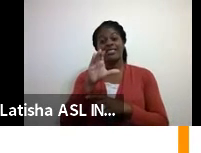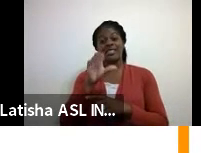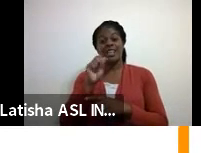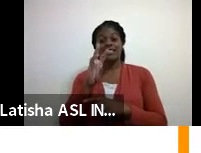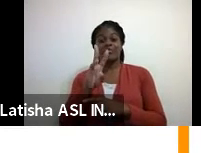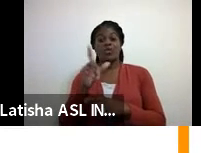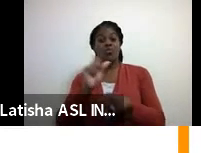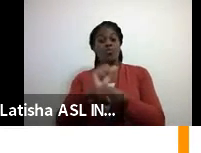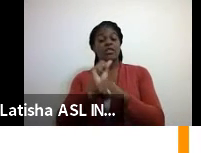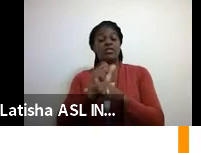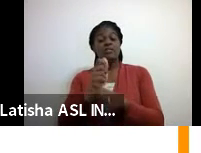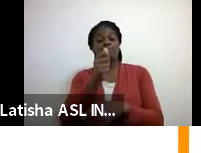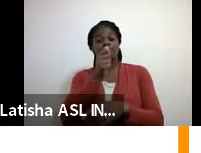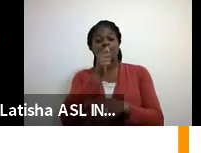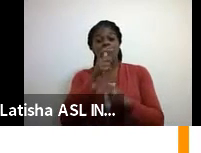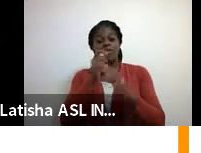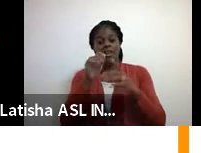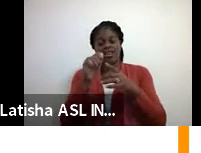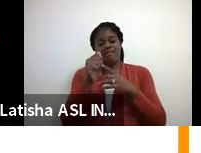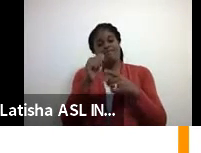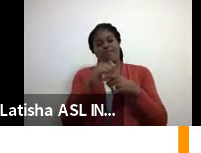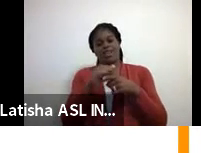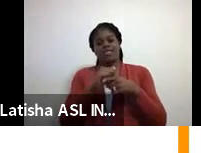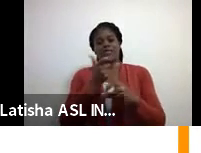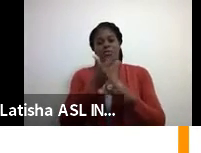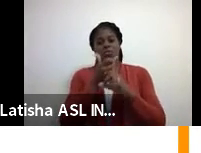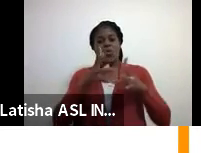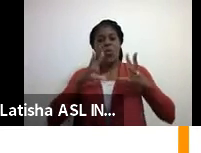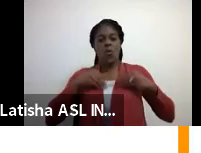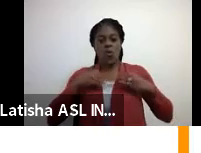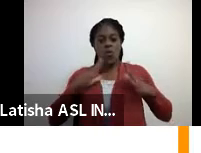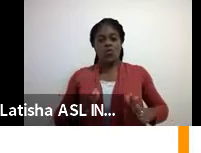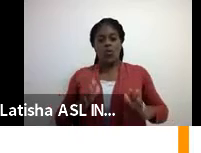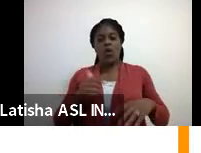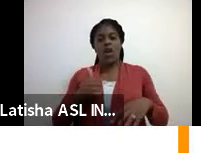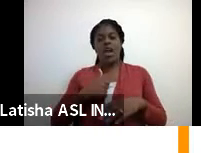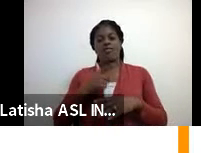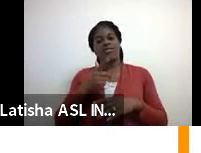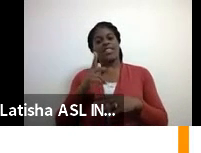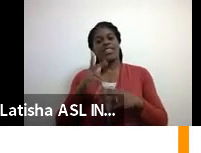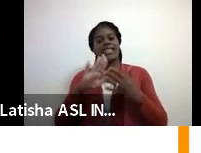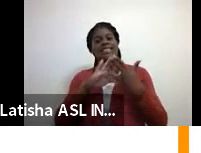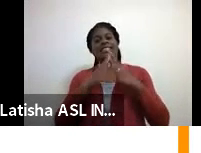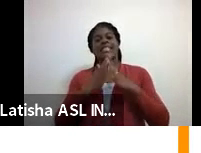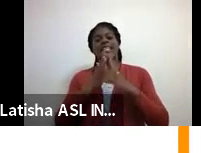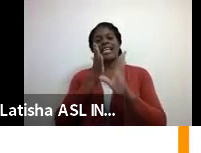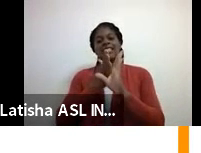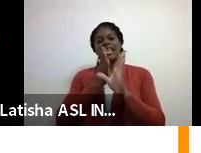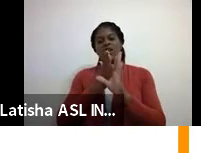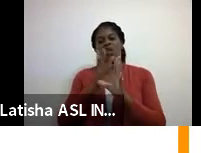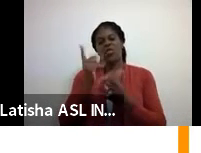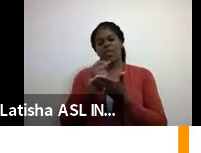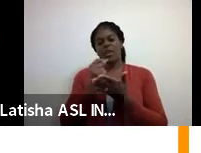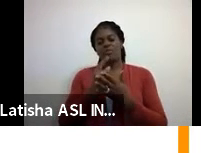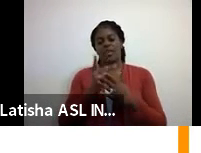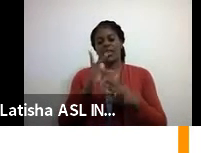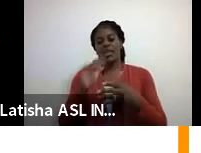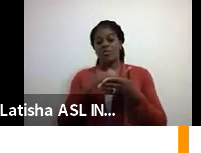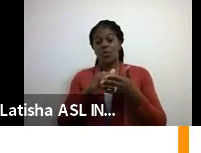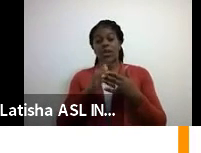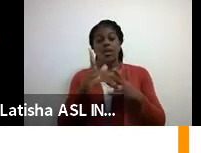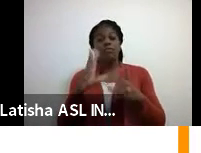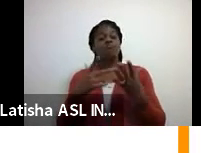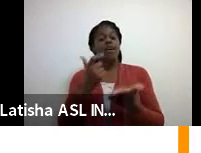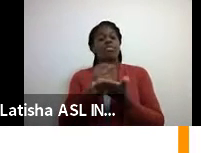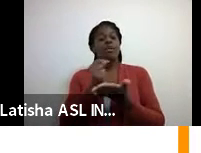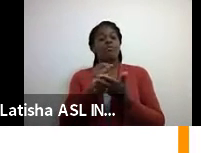works in private practice as an owner of the City Psychotherapy New York. He provides therapy and business consulting